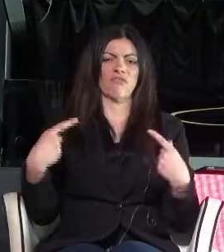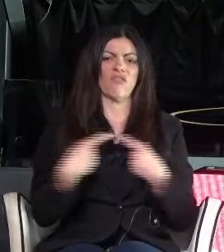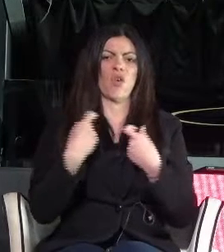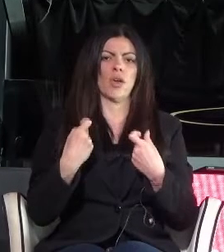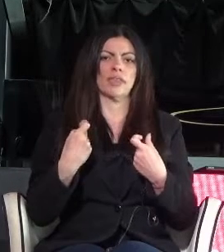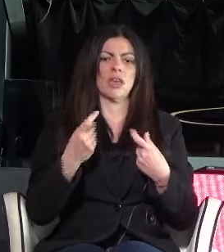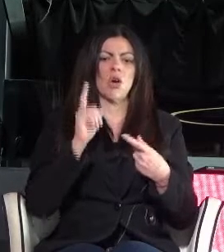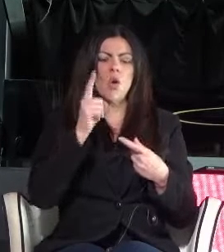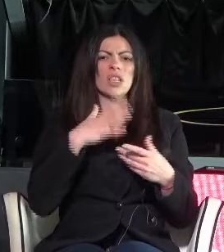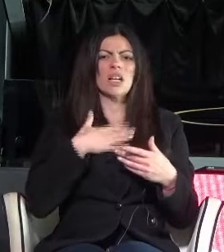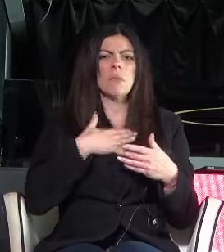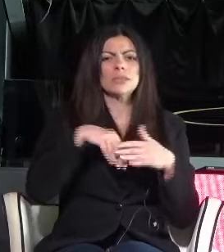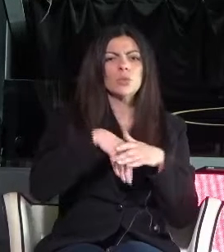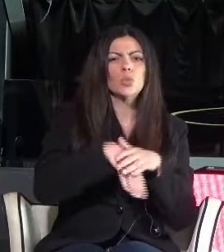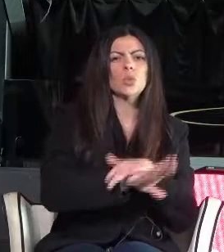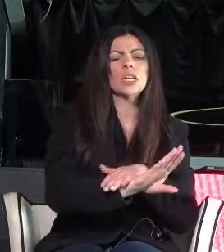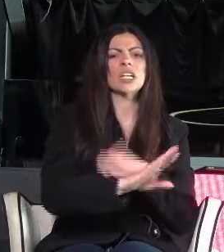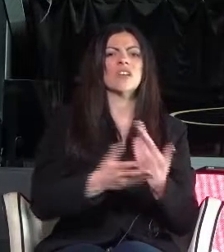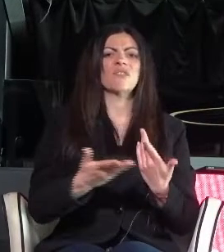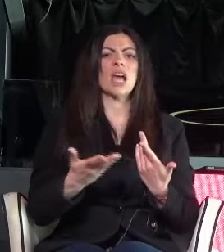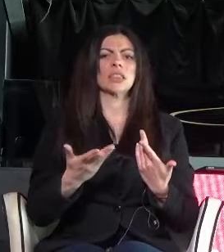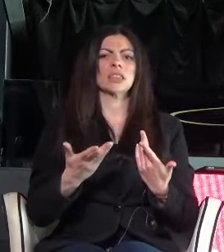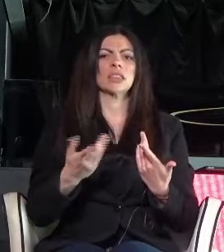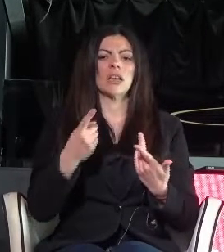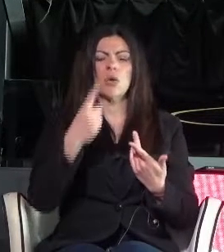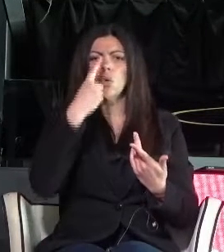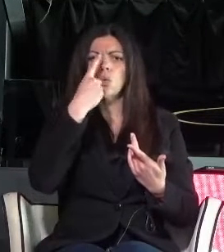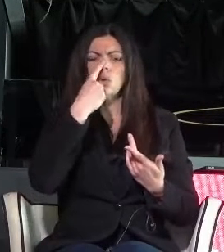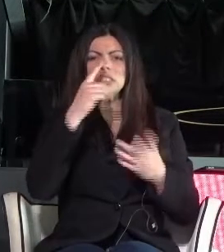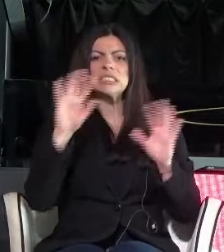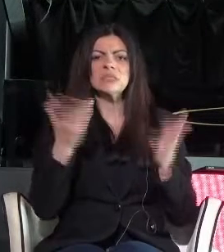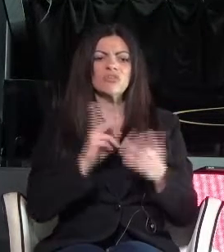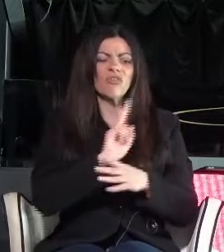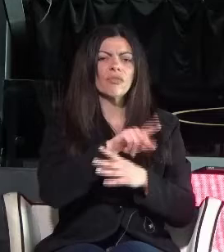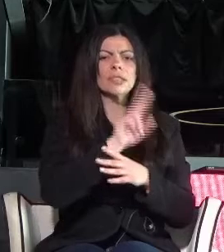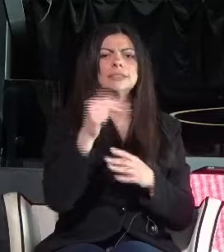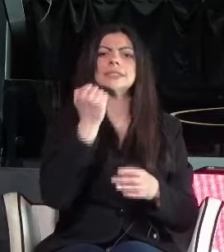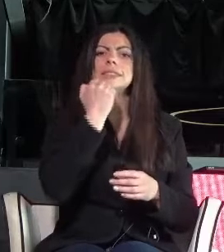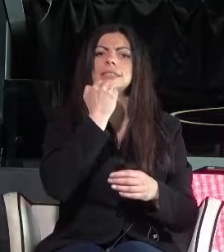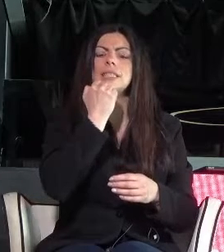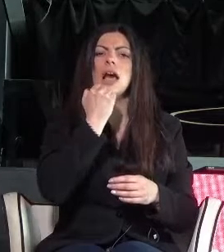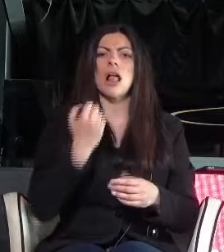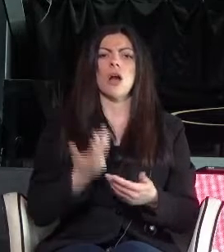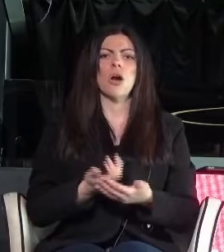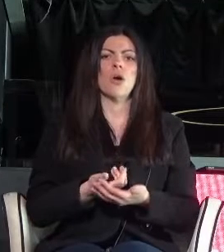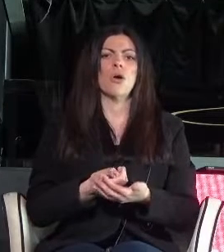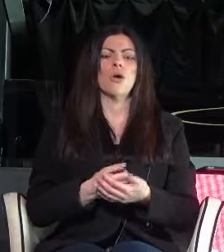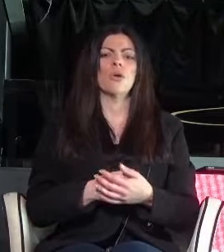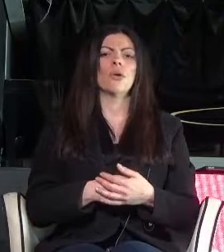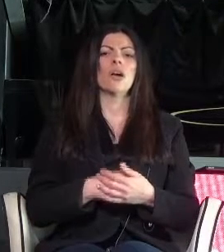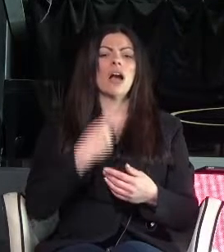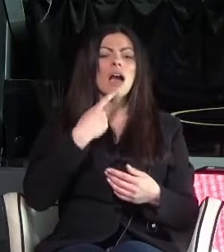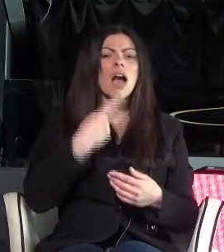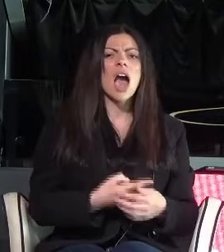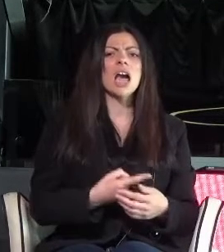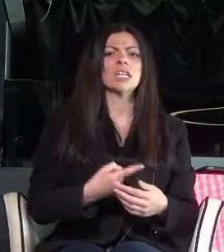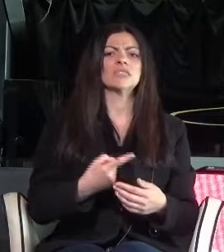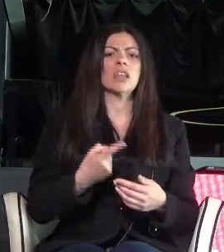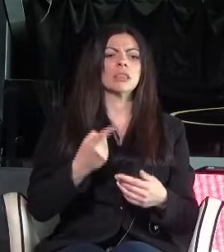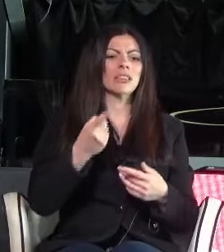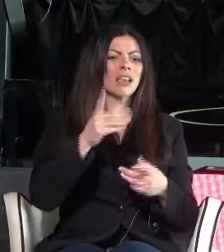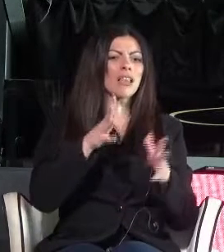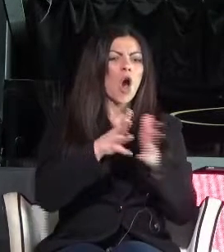to the village and actually offering, like, you know, some ceasefire, saying, okay, we want fire, but just give us some food.